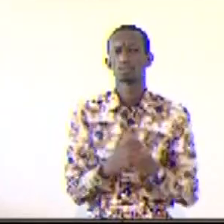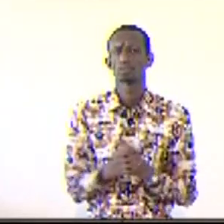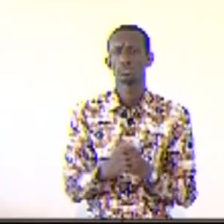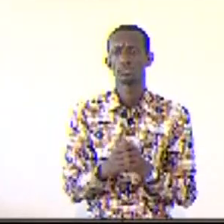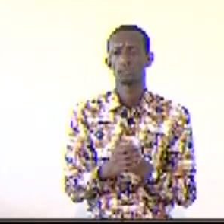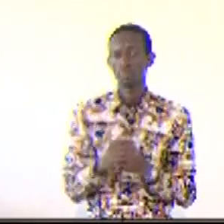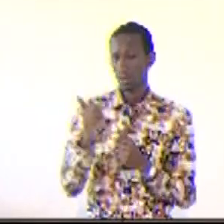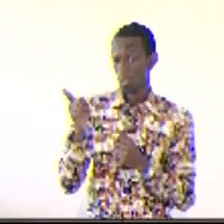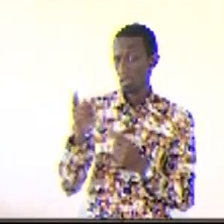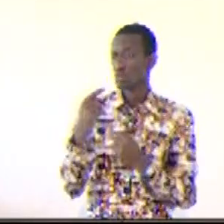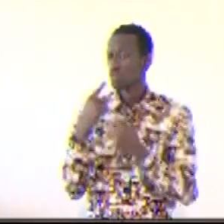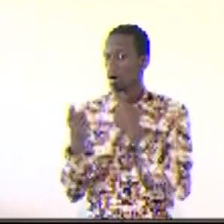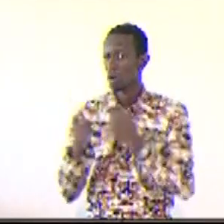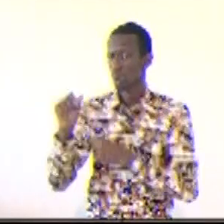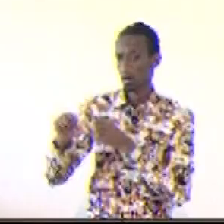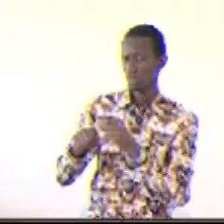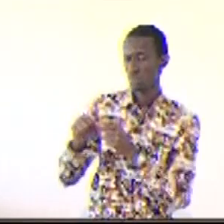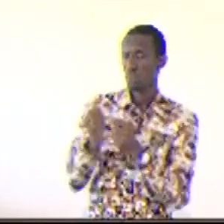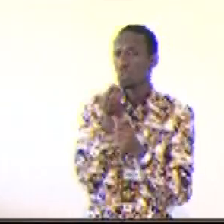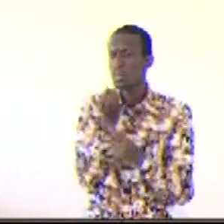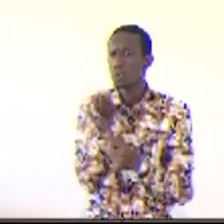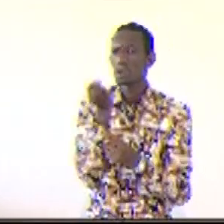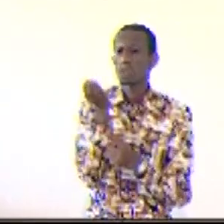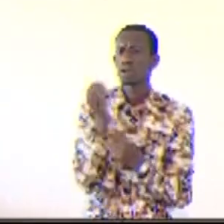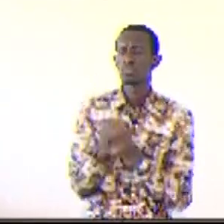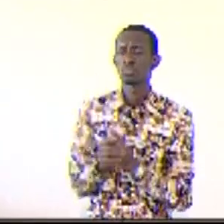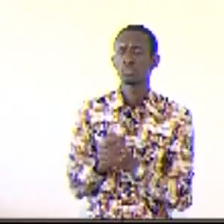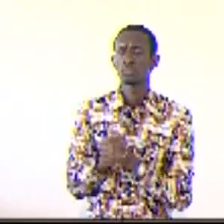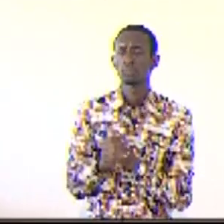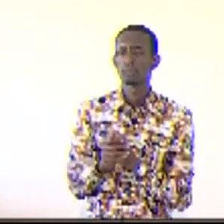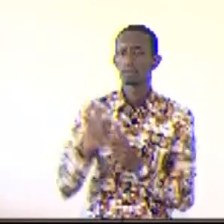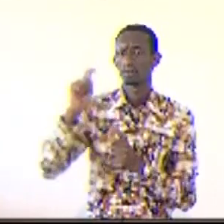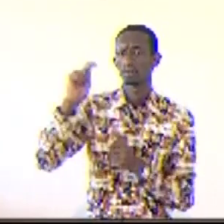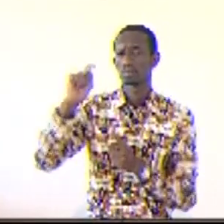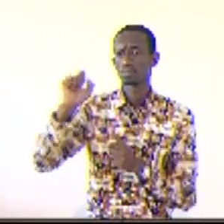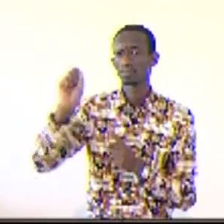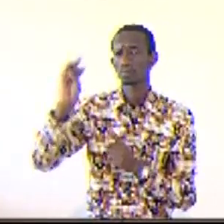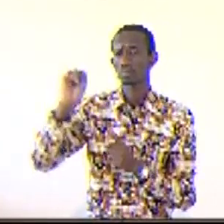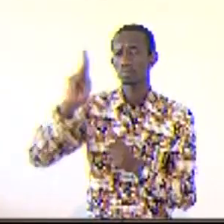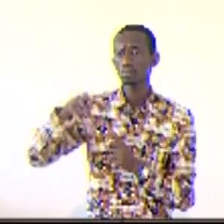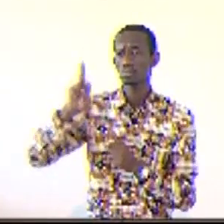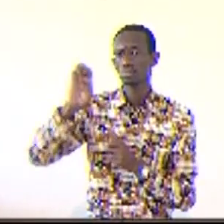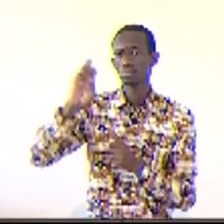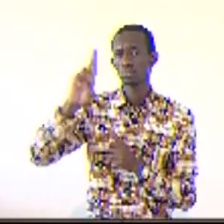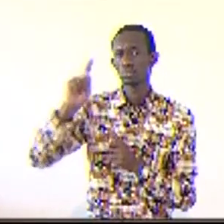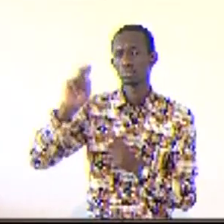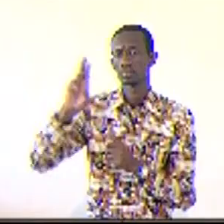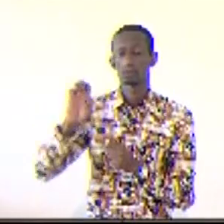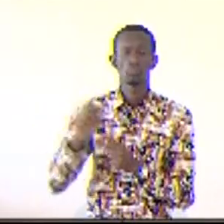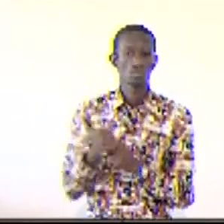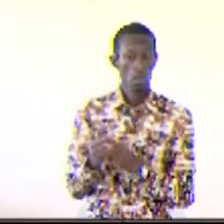we talked about the temperature, this makes sense as well. When we look at the temperature, I said